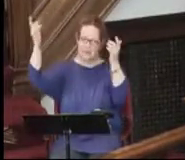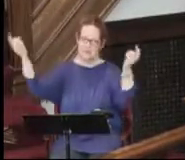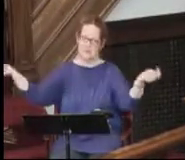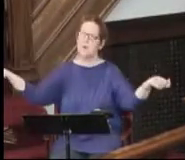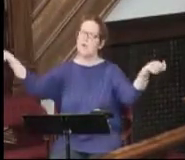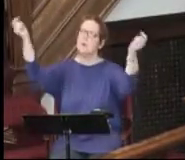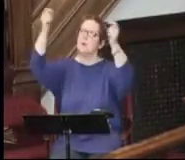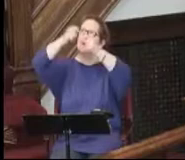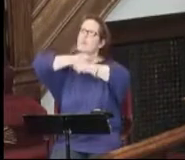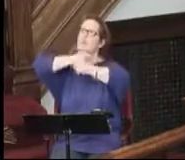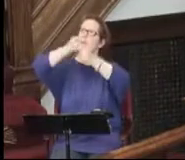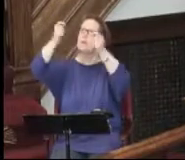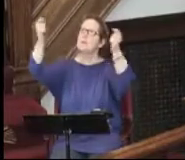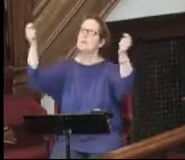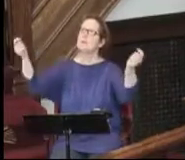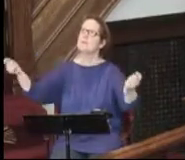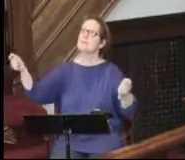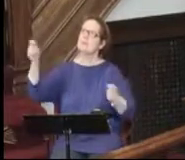highest,